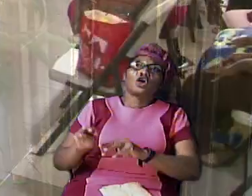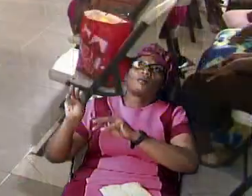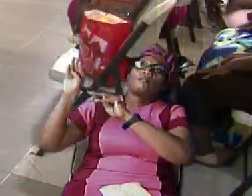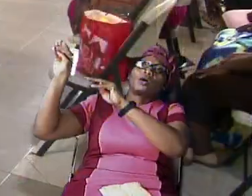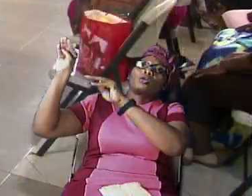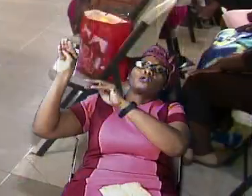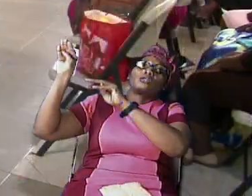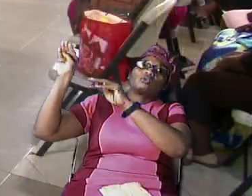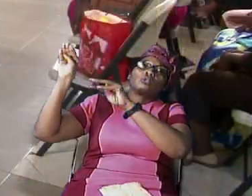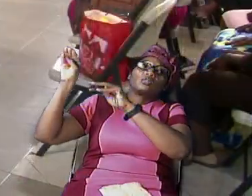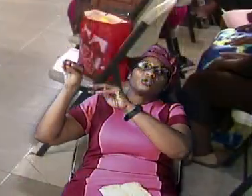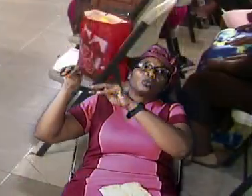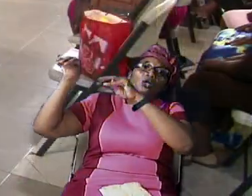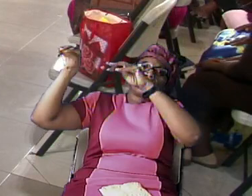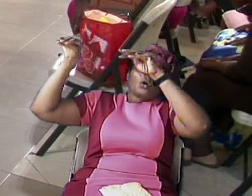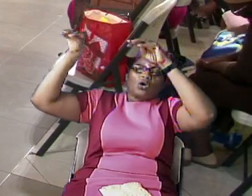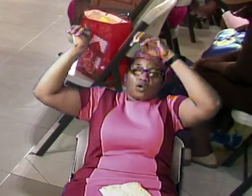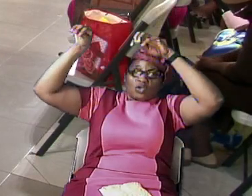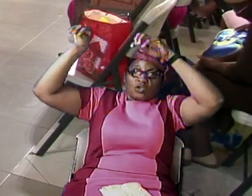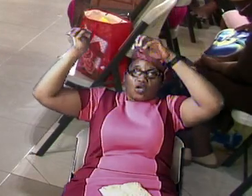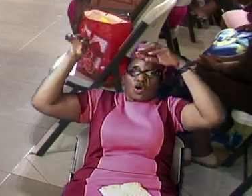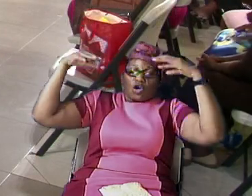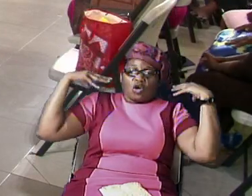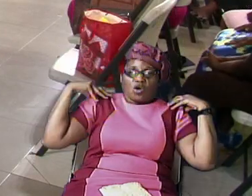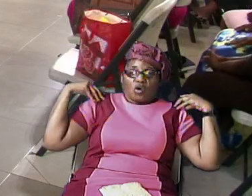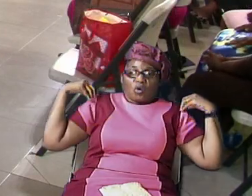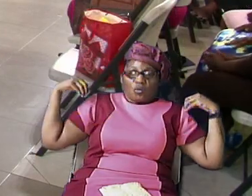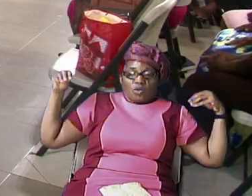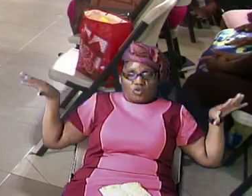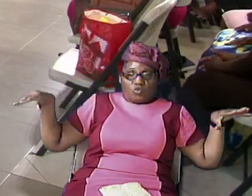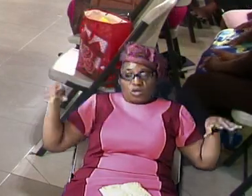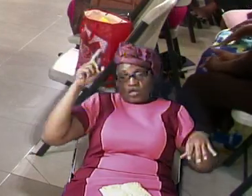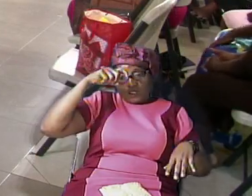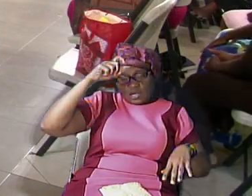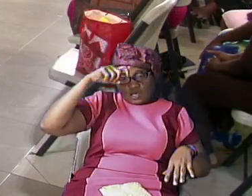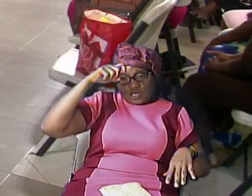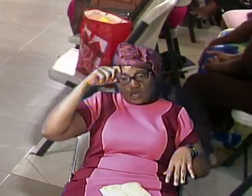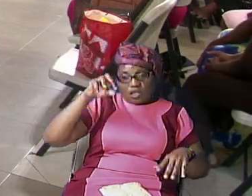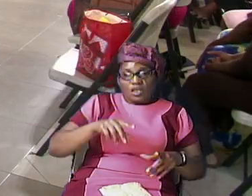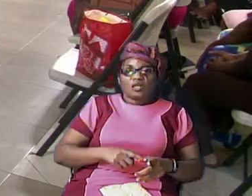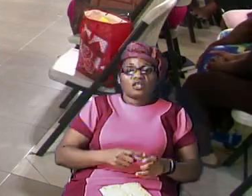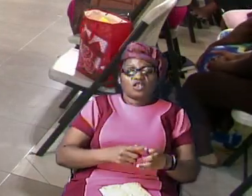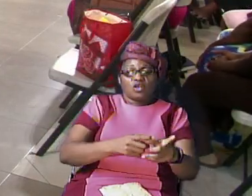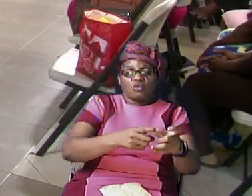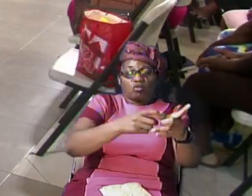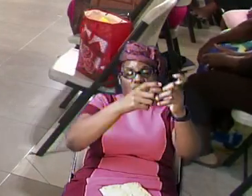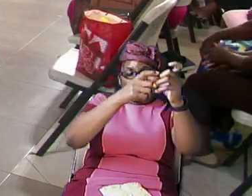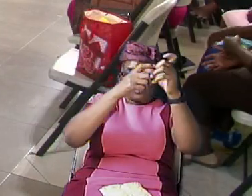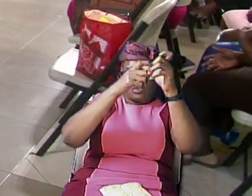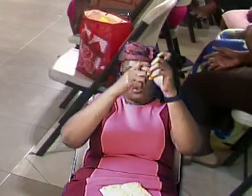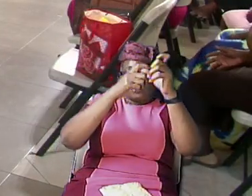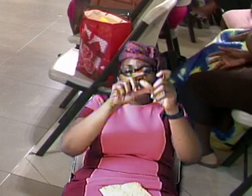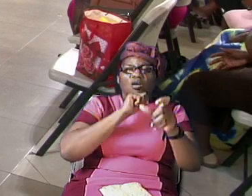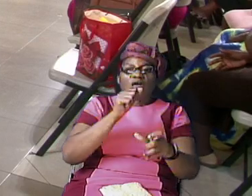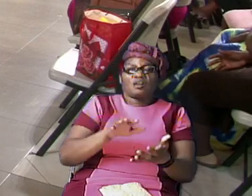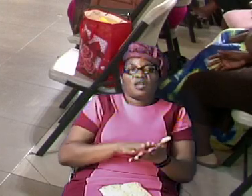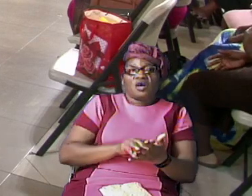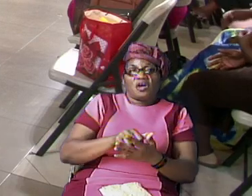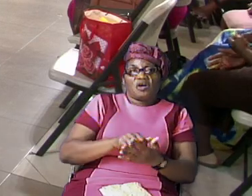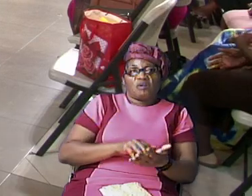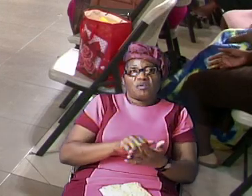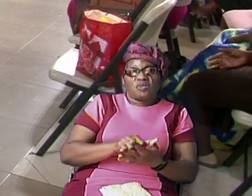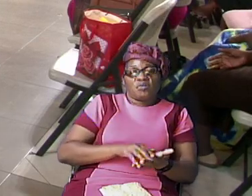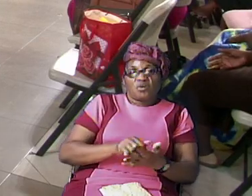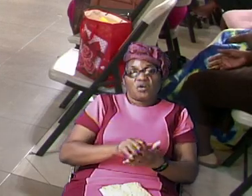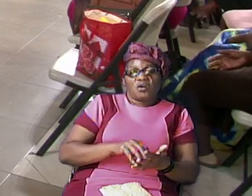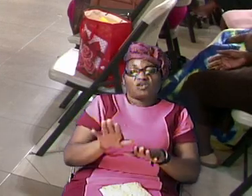up with wings like eagles. They shall run and not be weary.